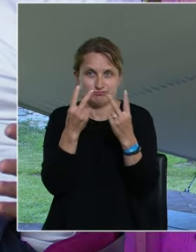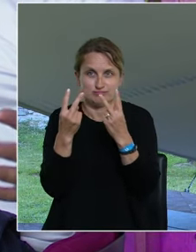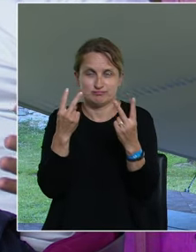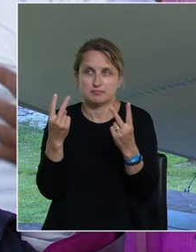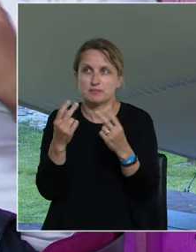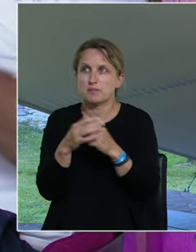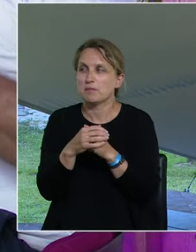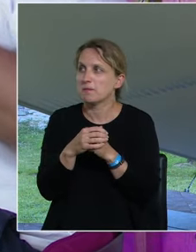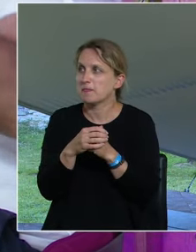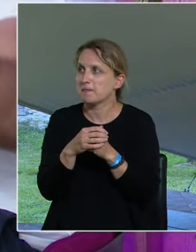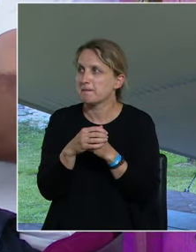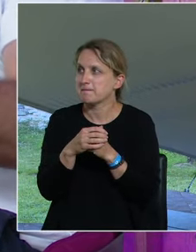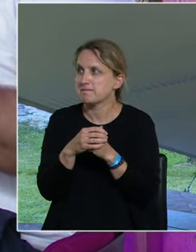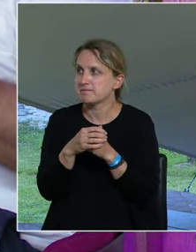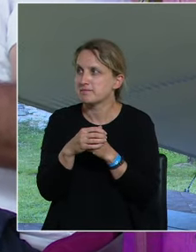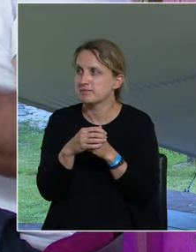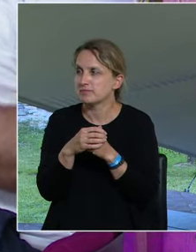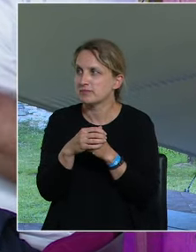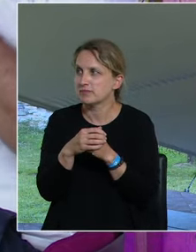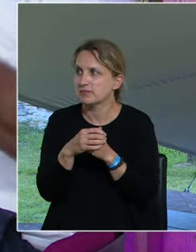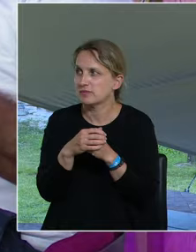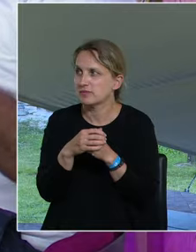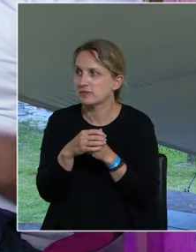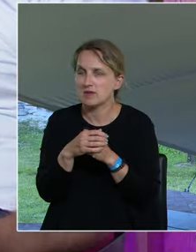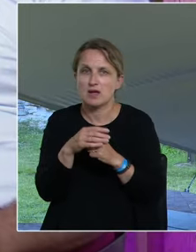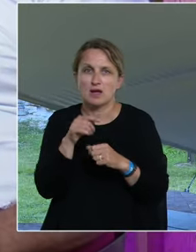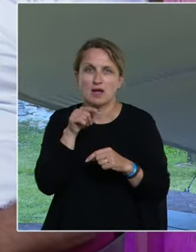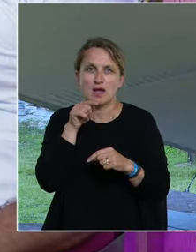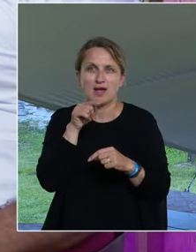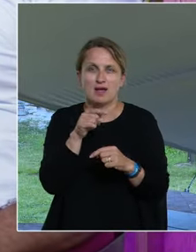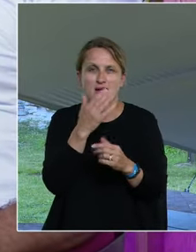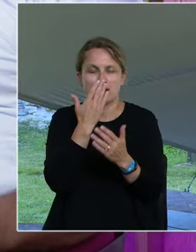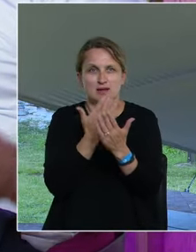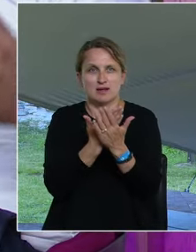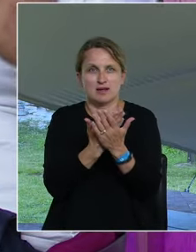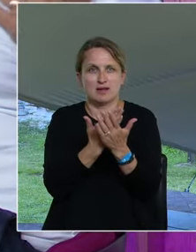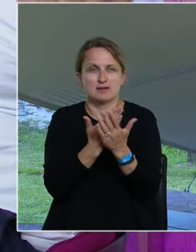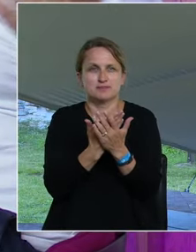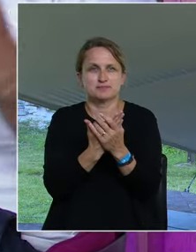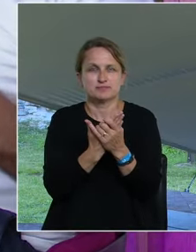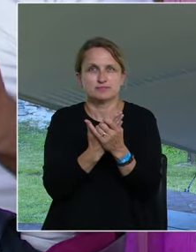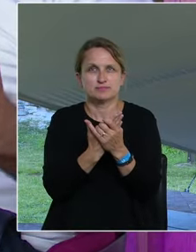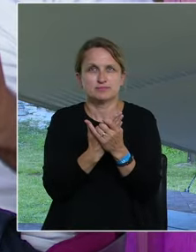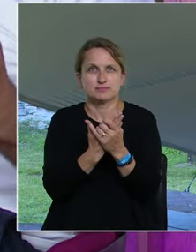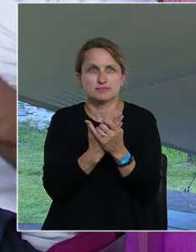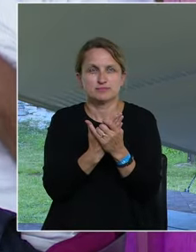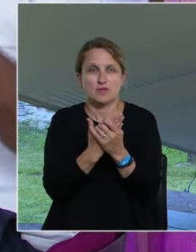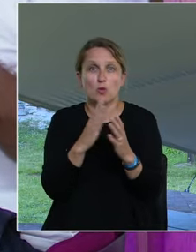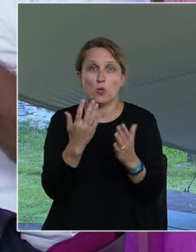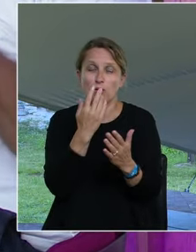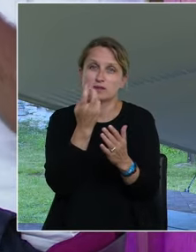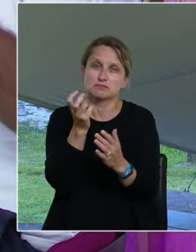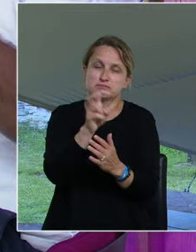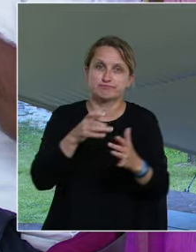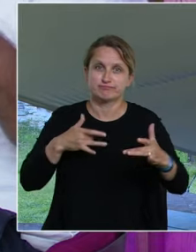underground. Okay, underground becomes mainstream inevitably either because of quality or this commercial valuation. You know, you go to jazz concert, you don't only